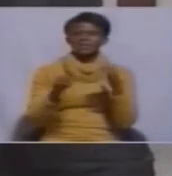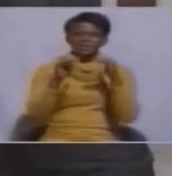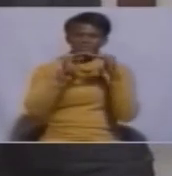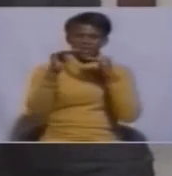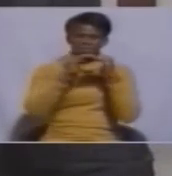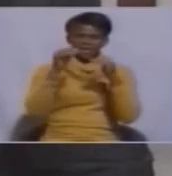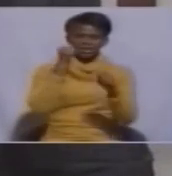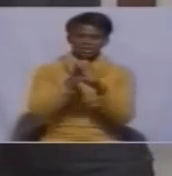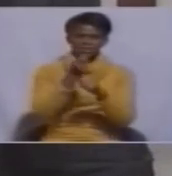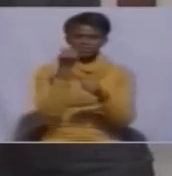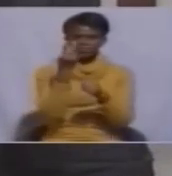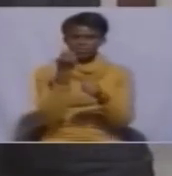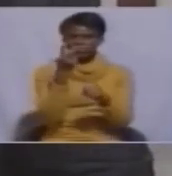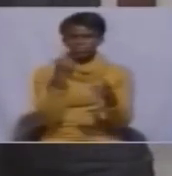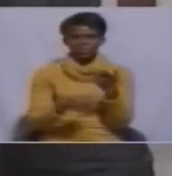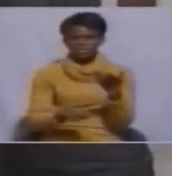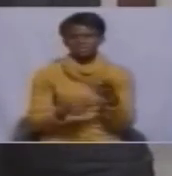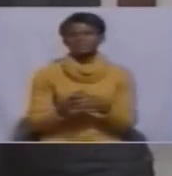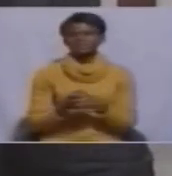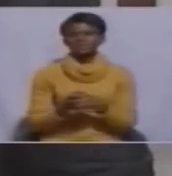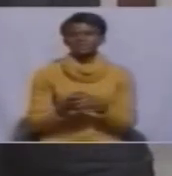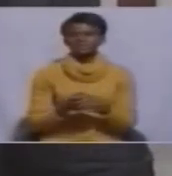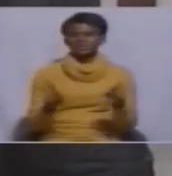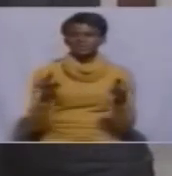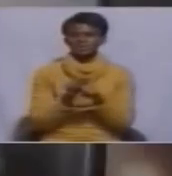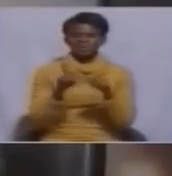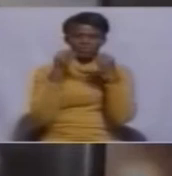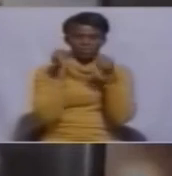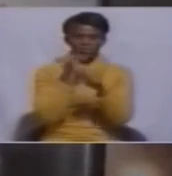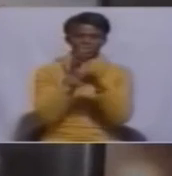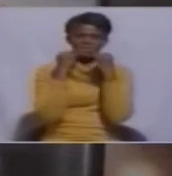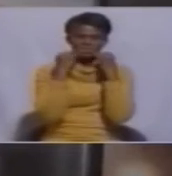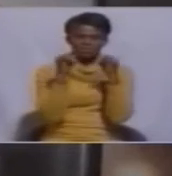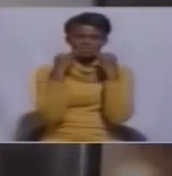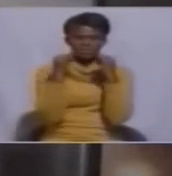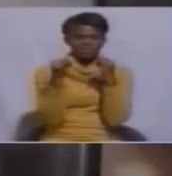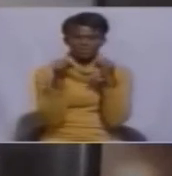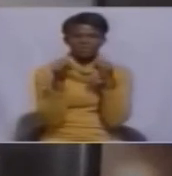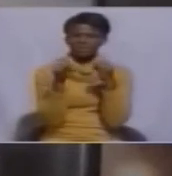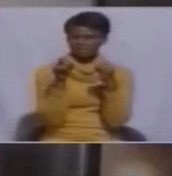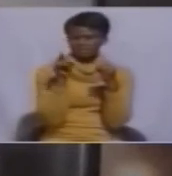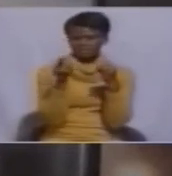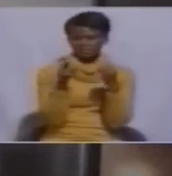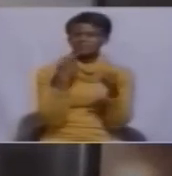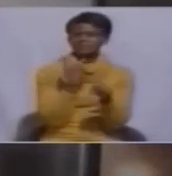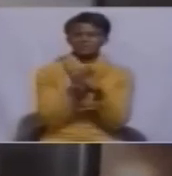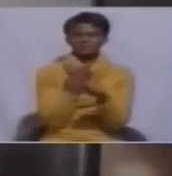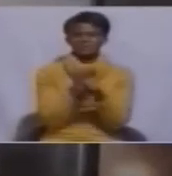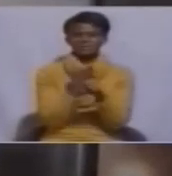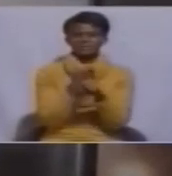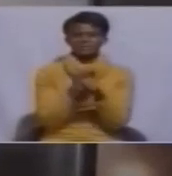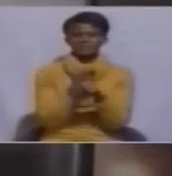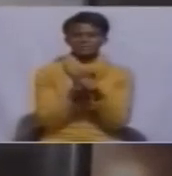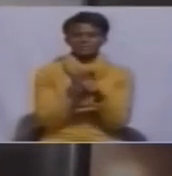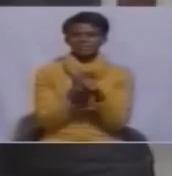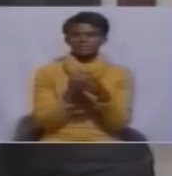equivalent of a grade 12 certificate? ECZ has already confessed that, this, according to media reports, at least, they're saying this is a thorny issue.